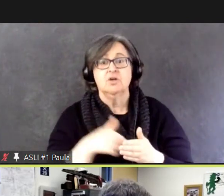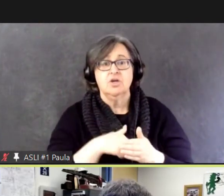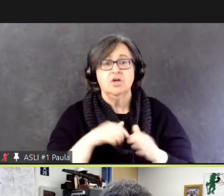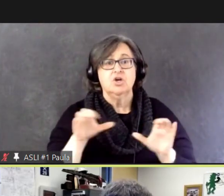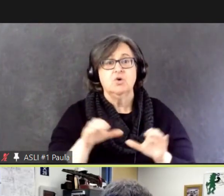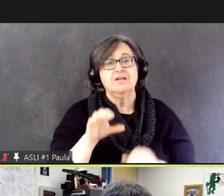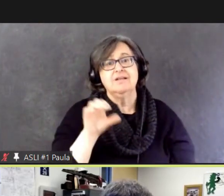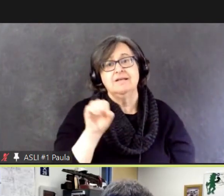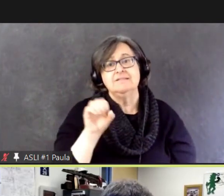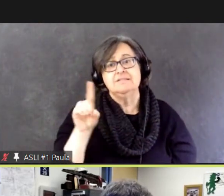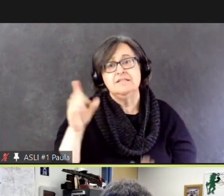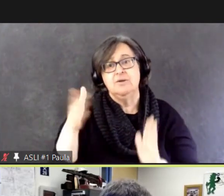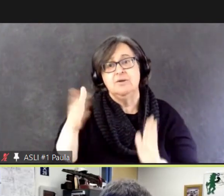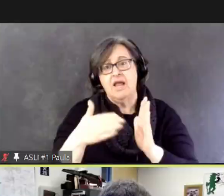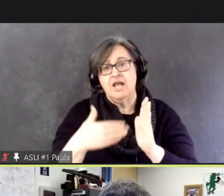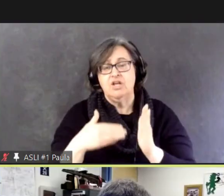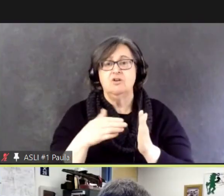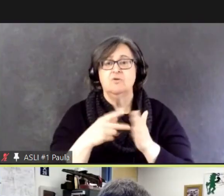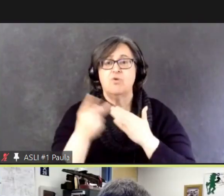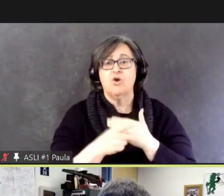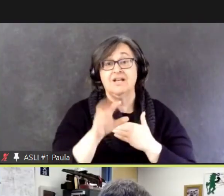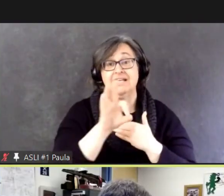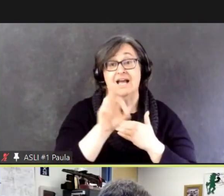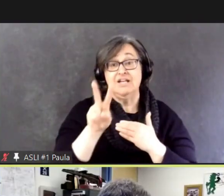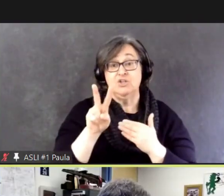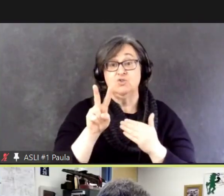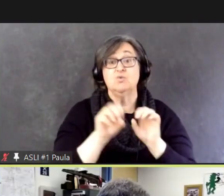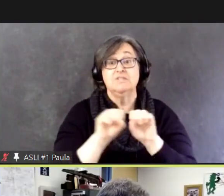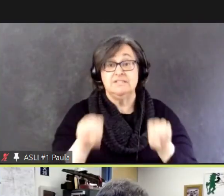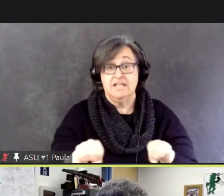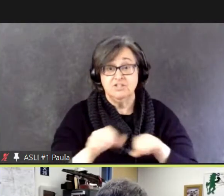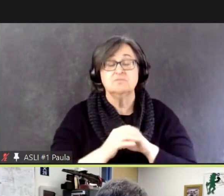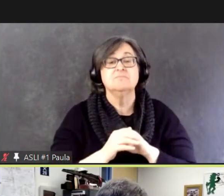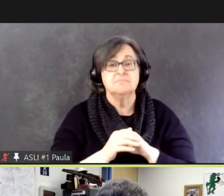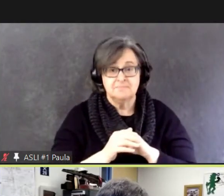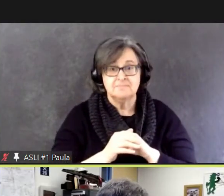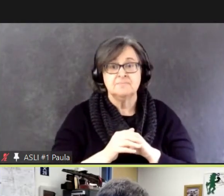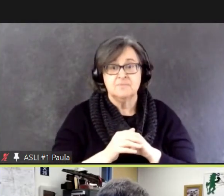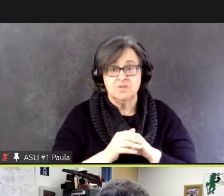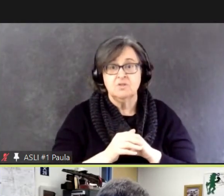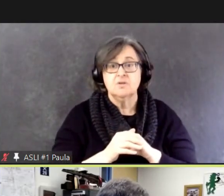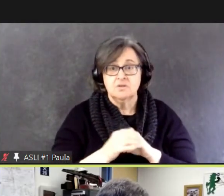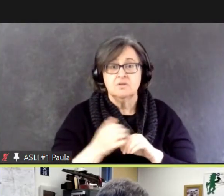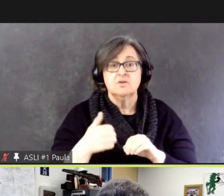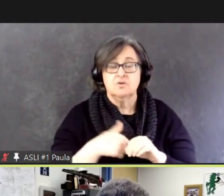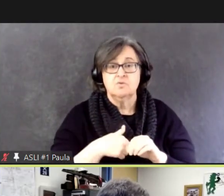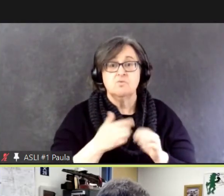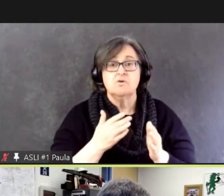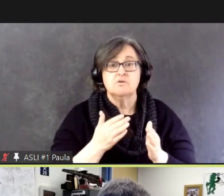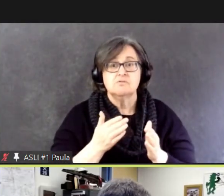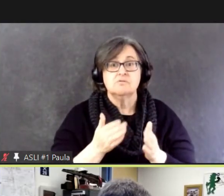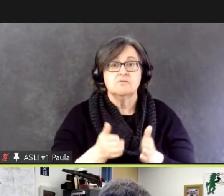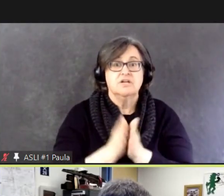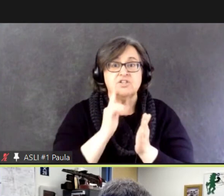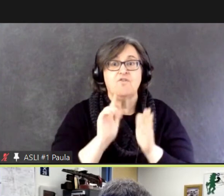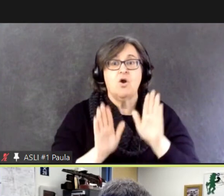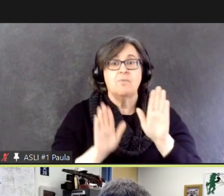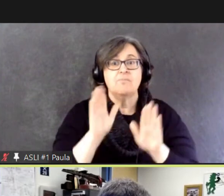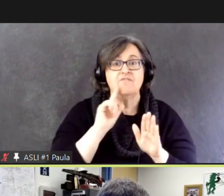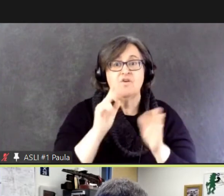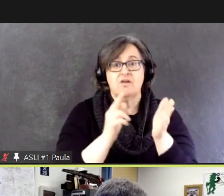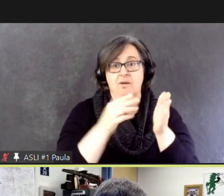SBE painting program, and the 92 stations we're committed with that. We're actually actively out to bid for the other 2 contracts for that painting